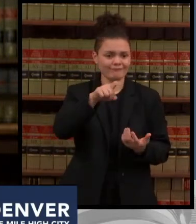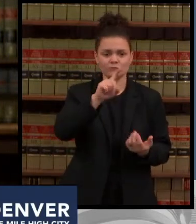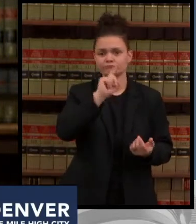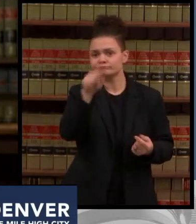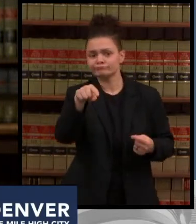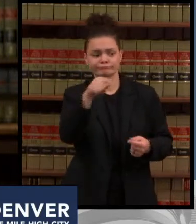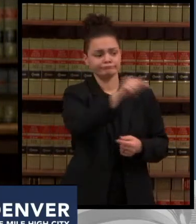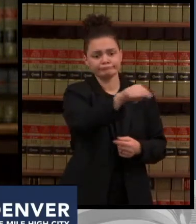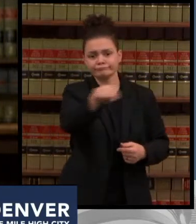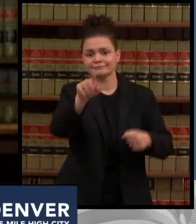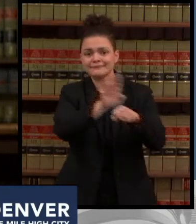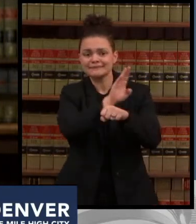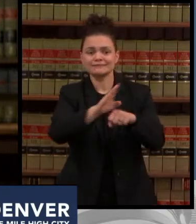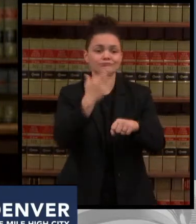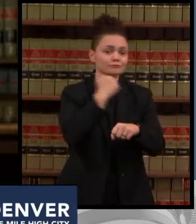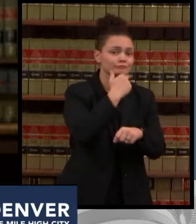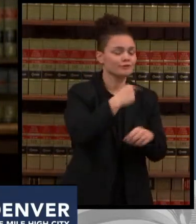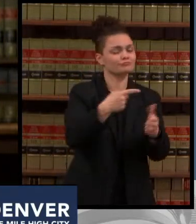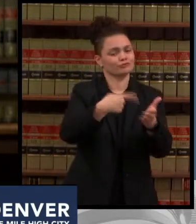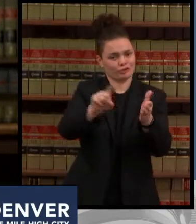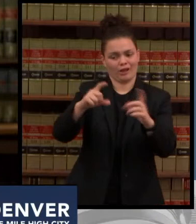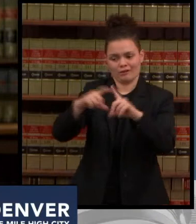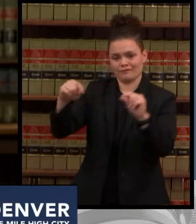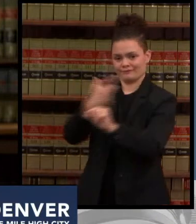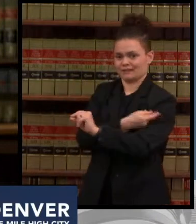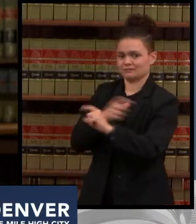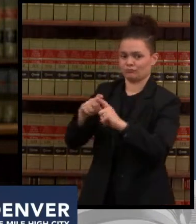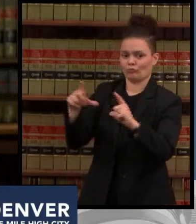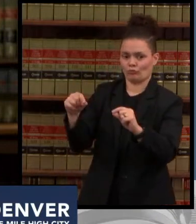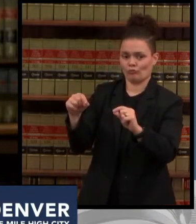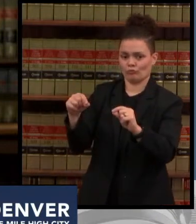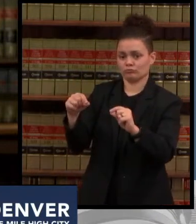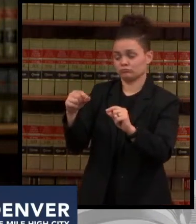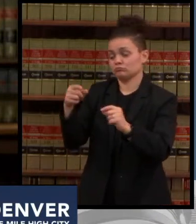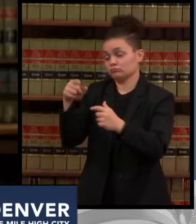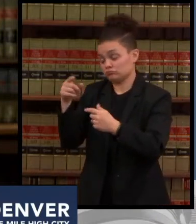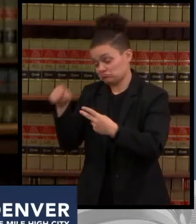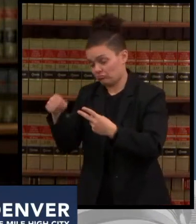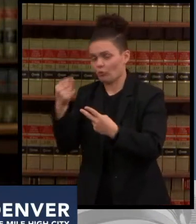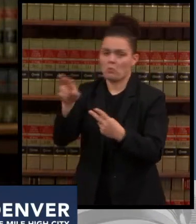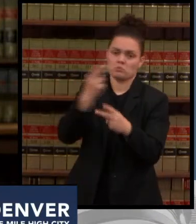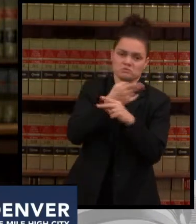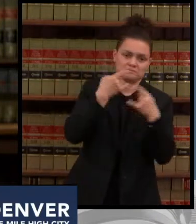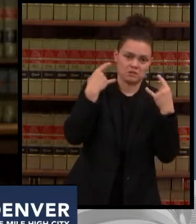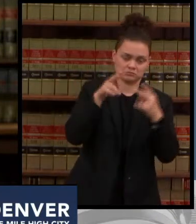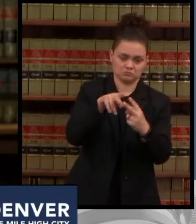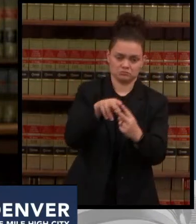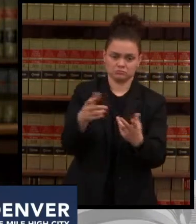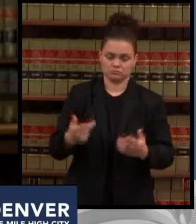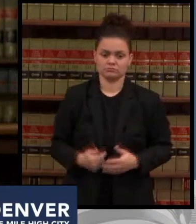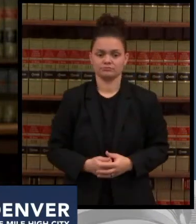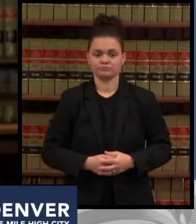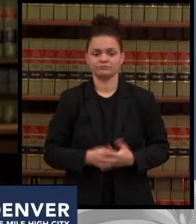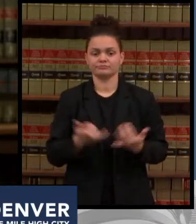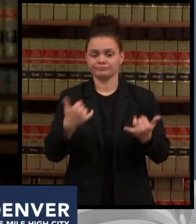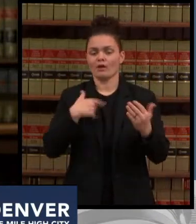patron and customer, or requiring everyone to wear a mask. And with that, we will go ahead and open up for